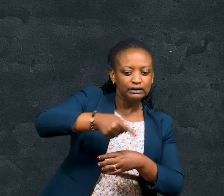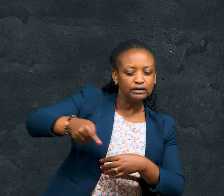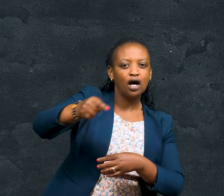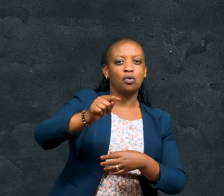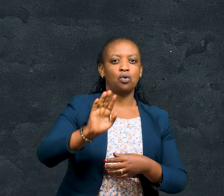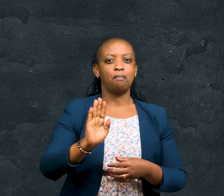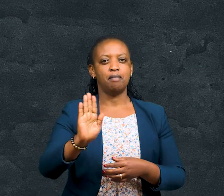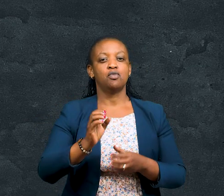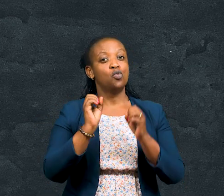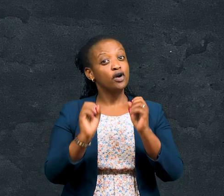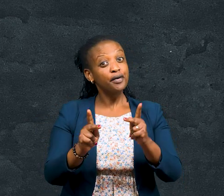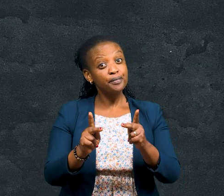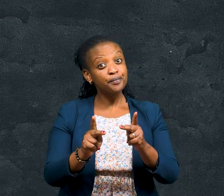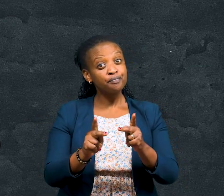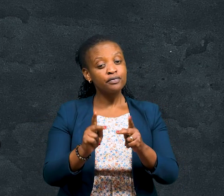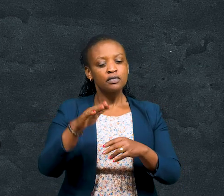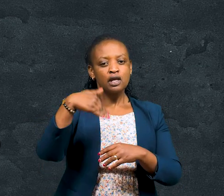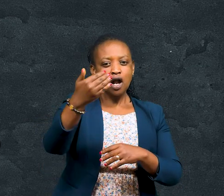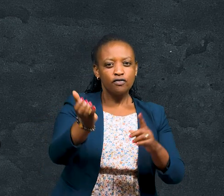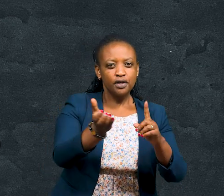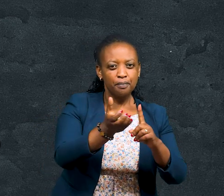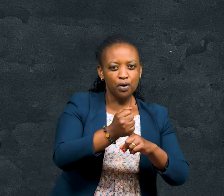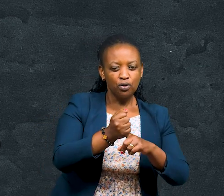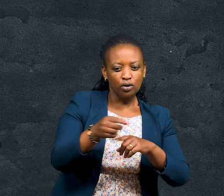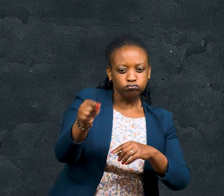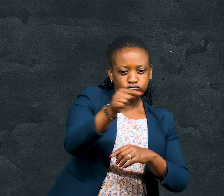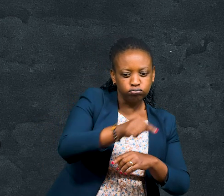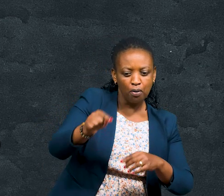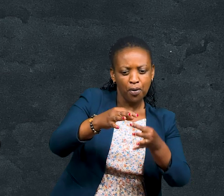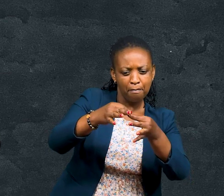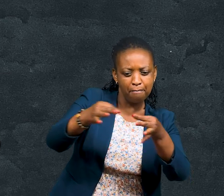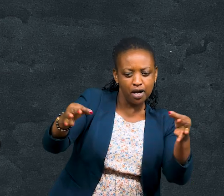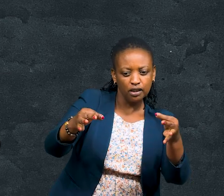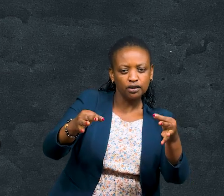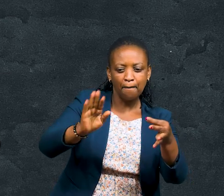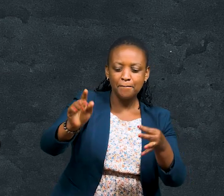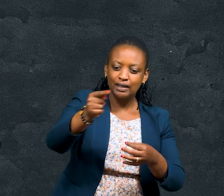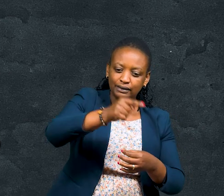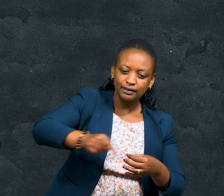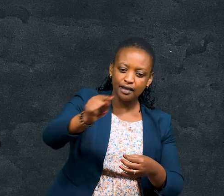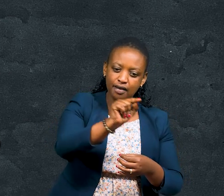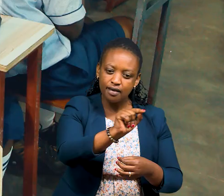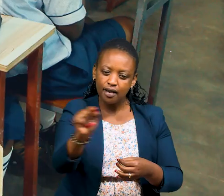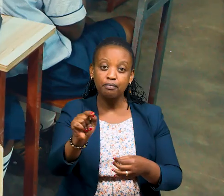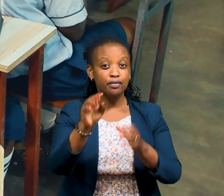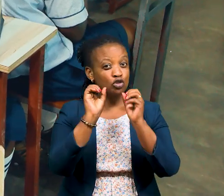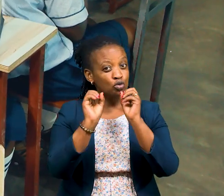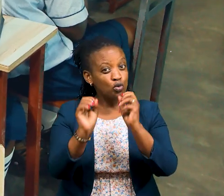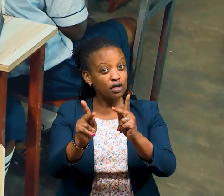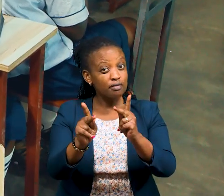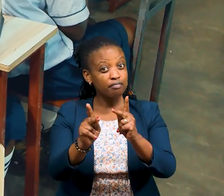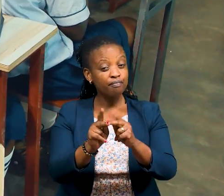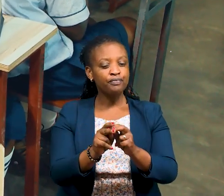circle. Okay? Then after getting that circumference, you measure its diameter.